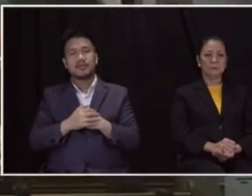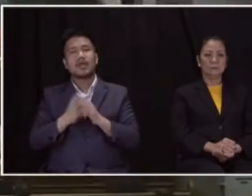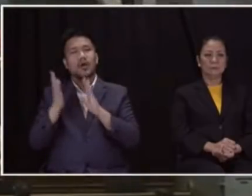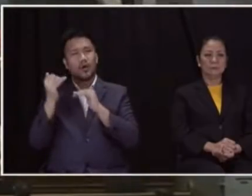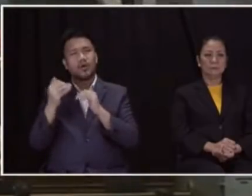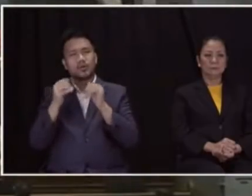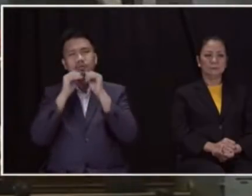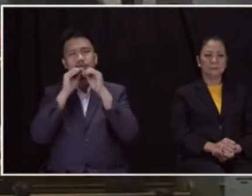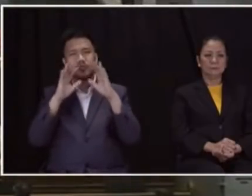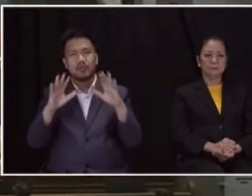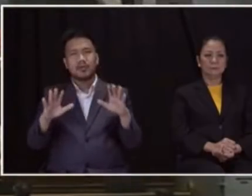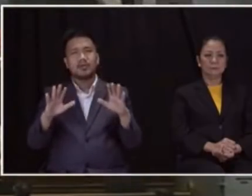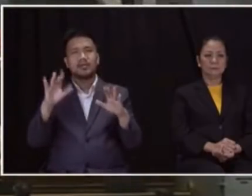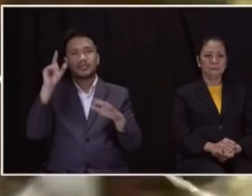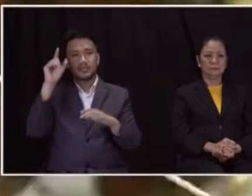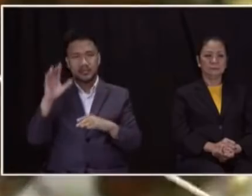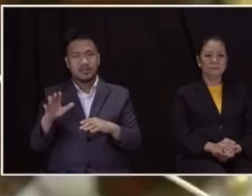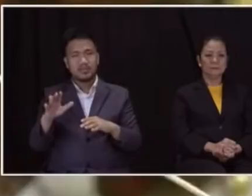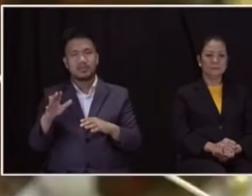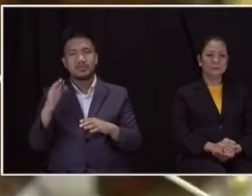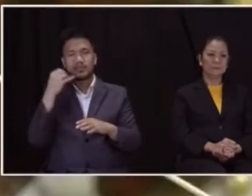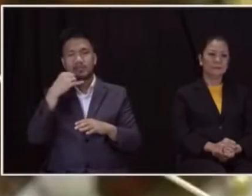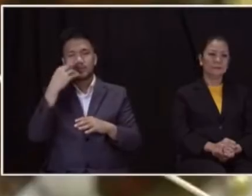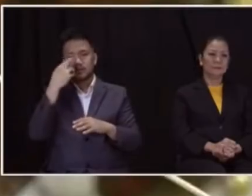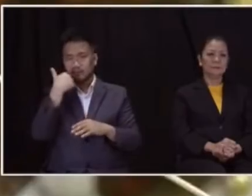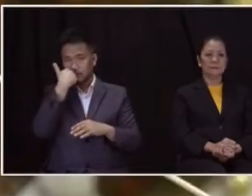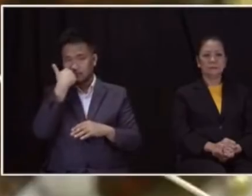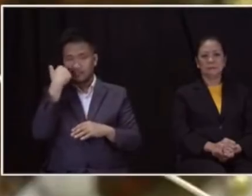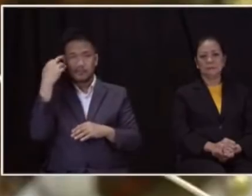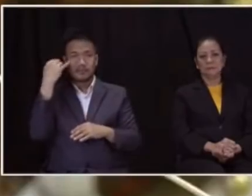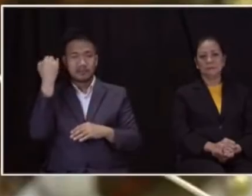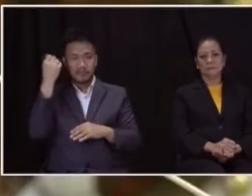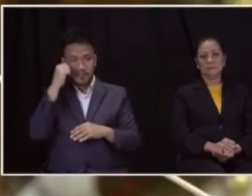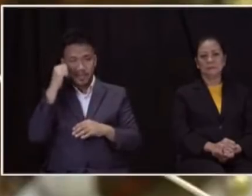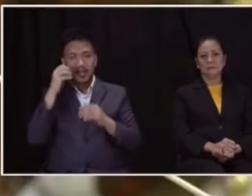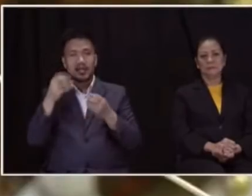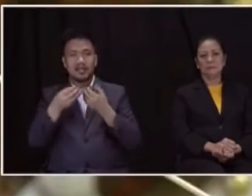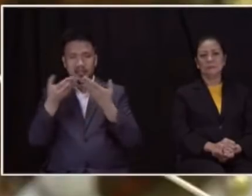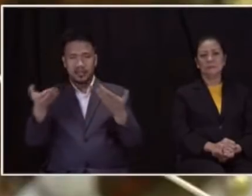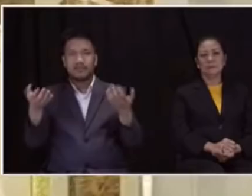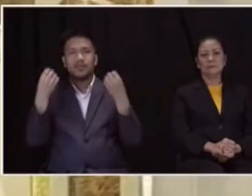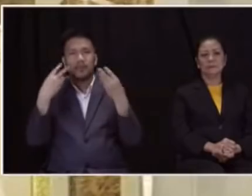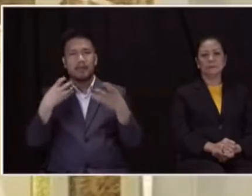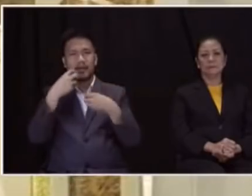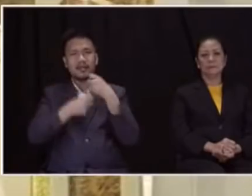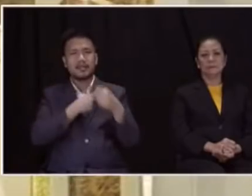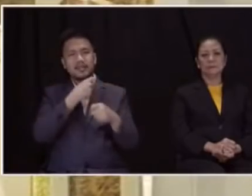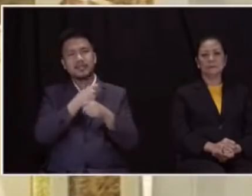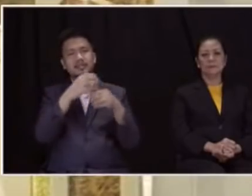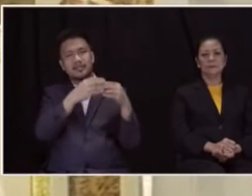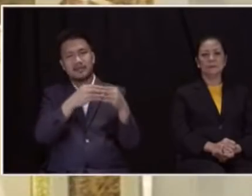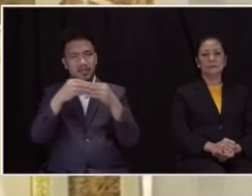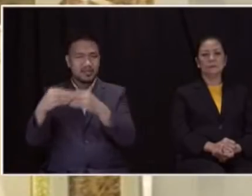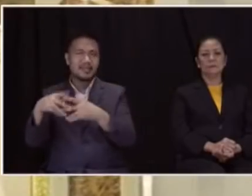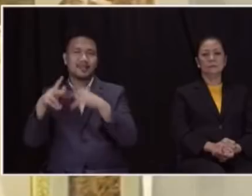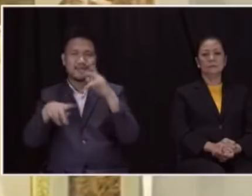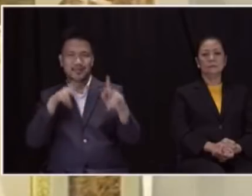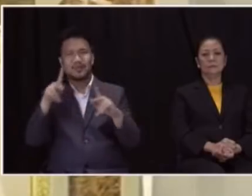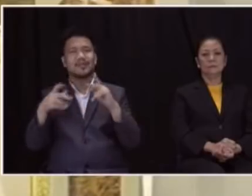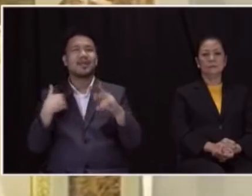Cardinal Advincula. May he give you many years of shepherding this flock. We promise you